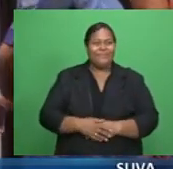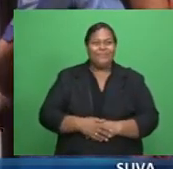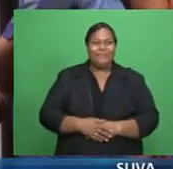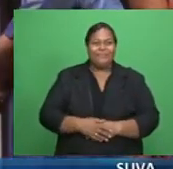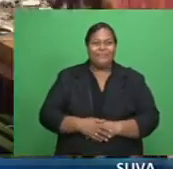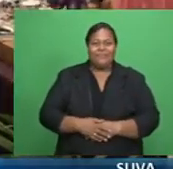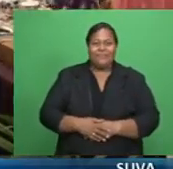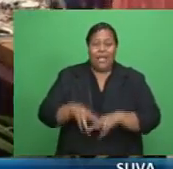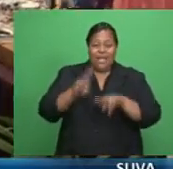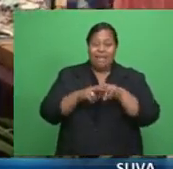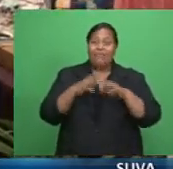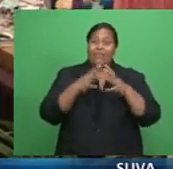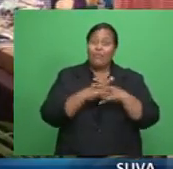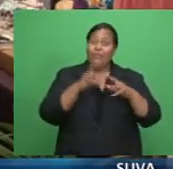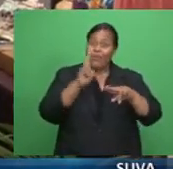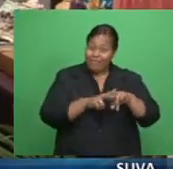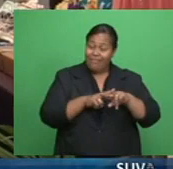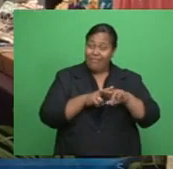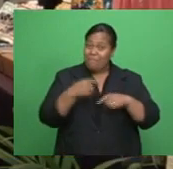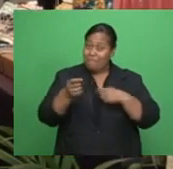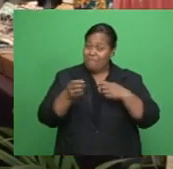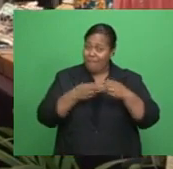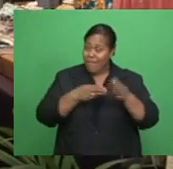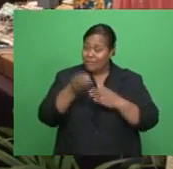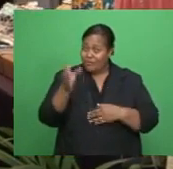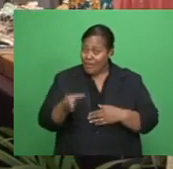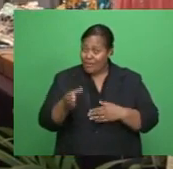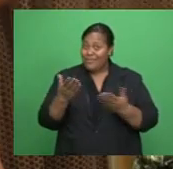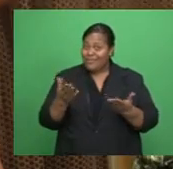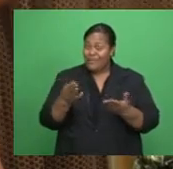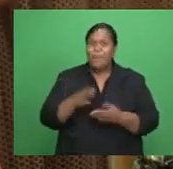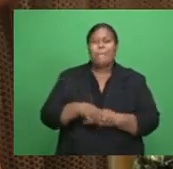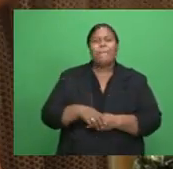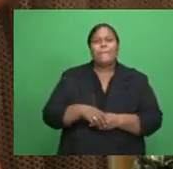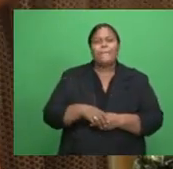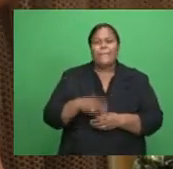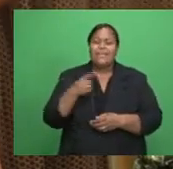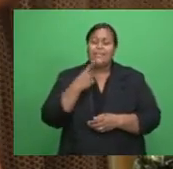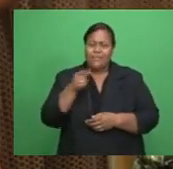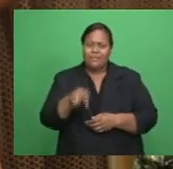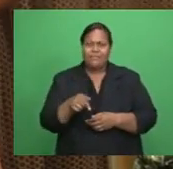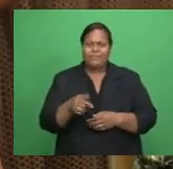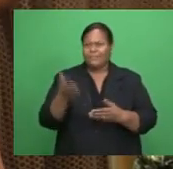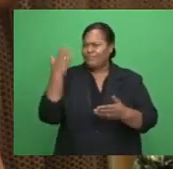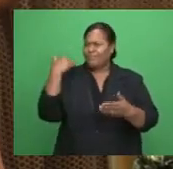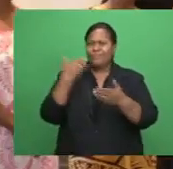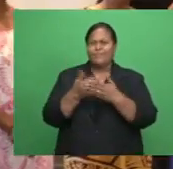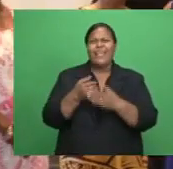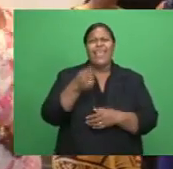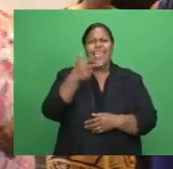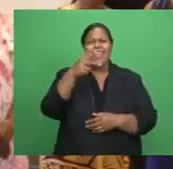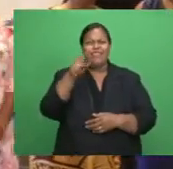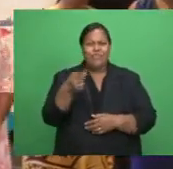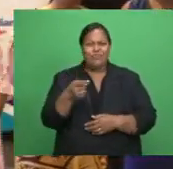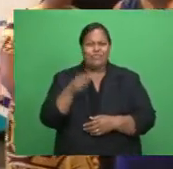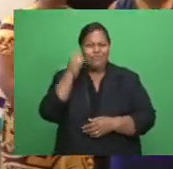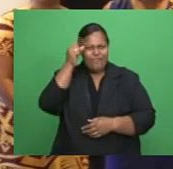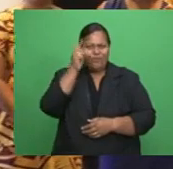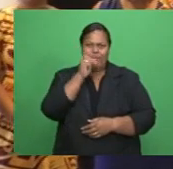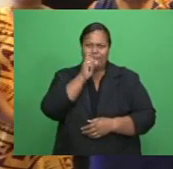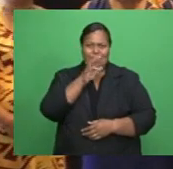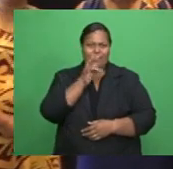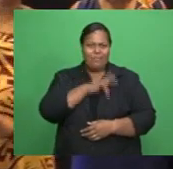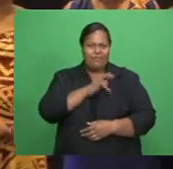the initiative since 2017 has impacted over 8,000 Fijians, with at least 5,600 being